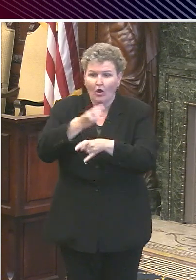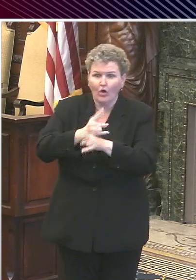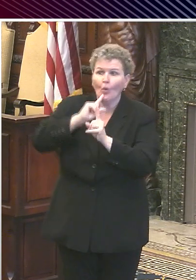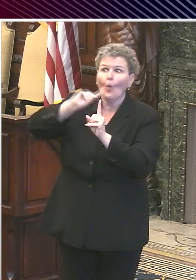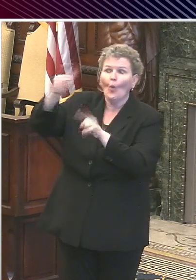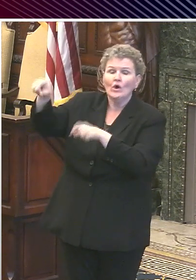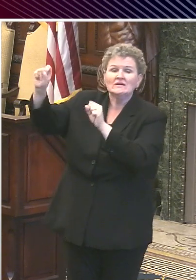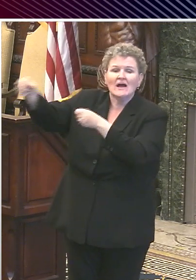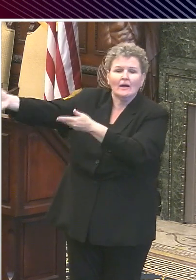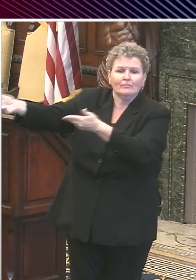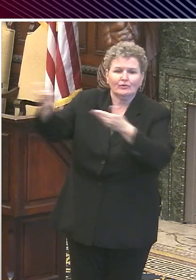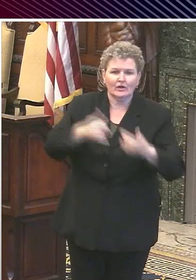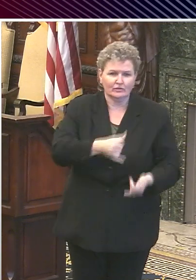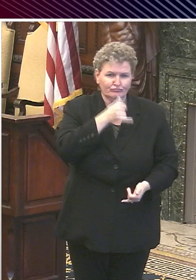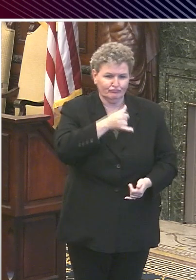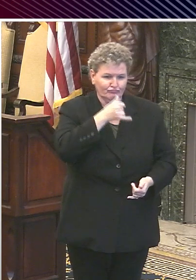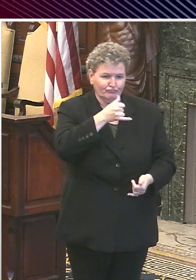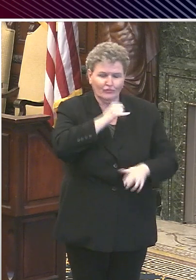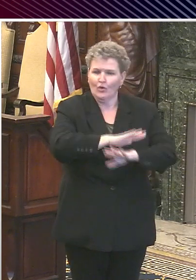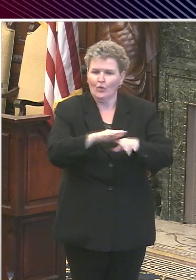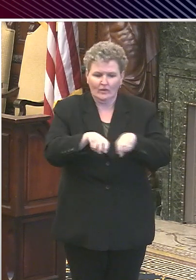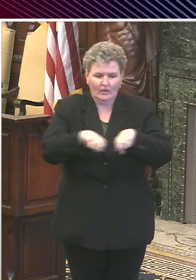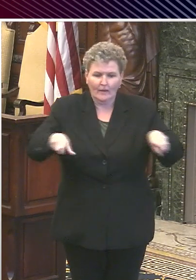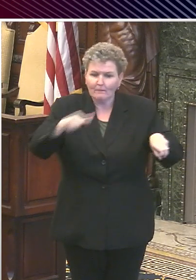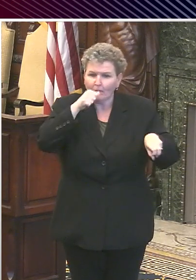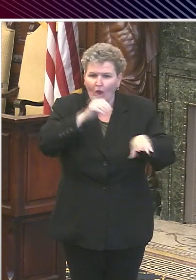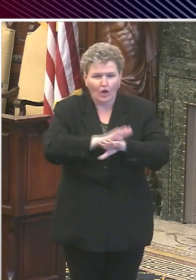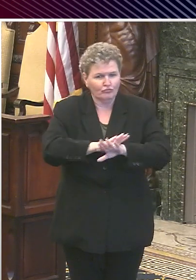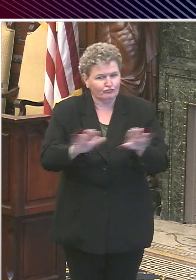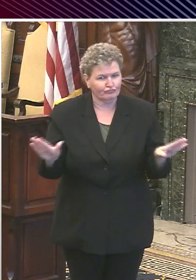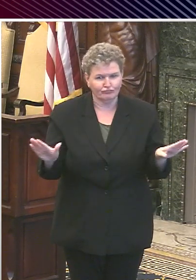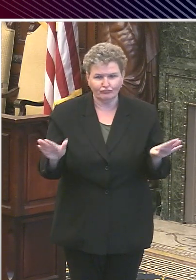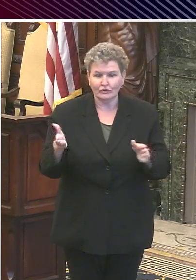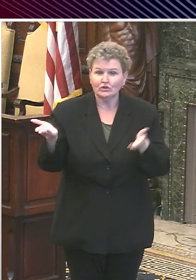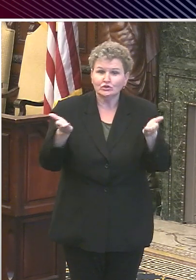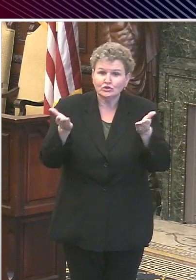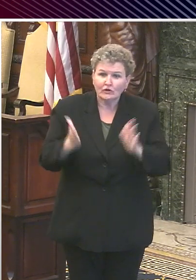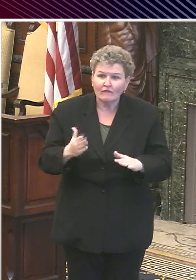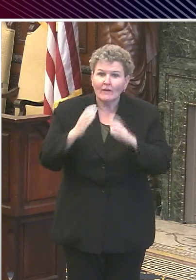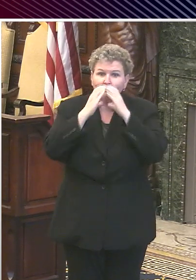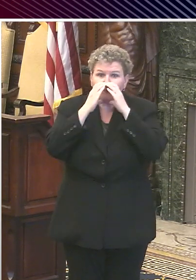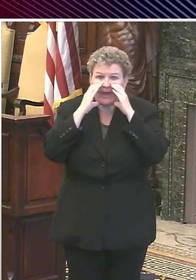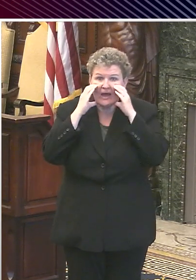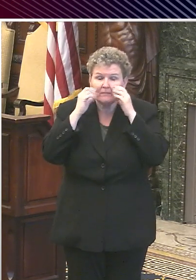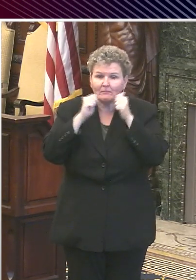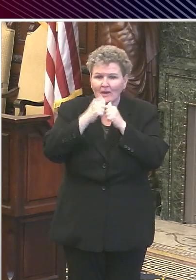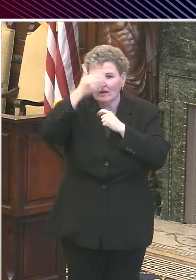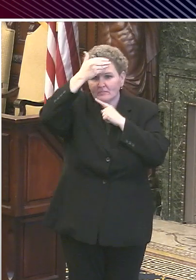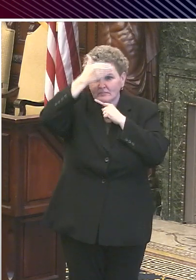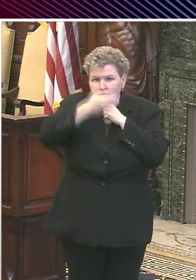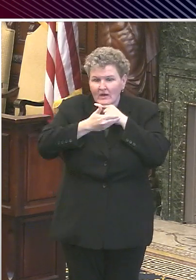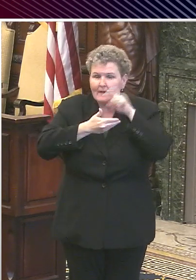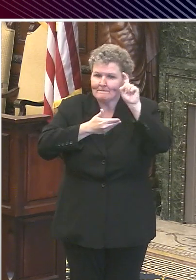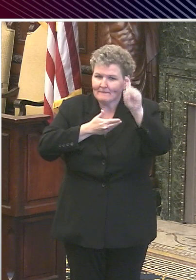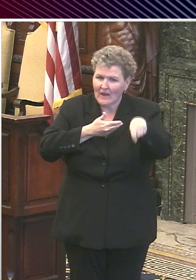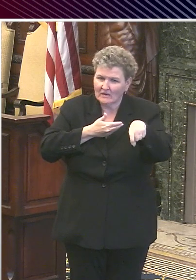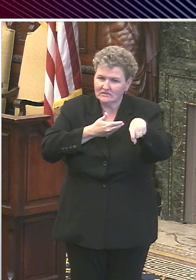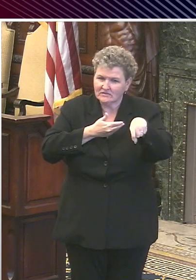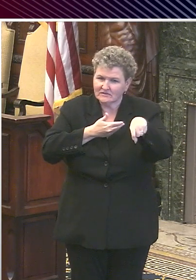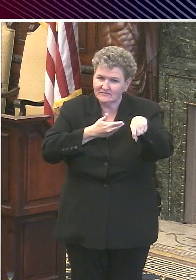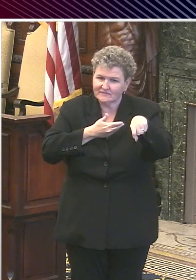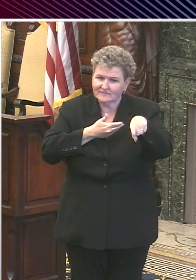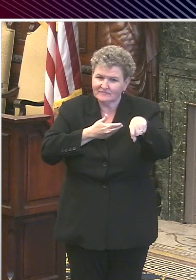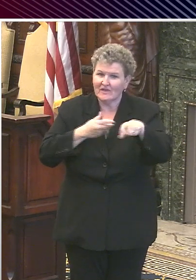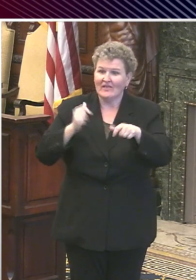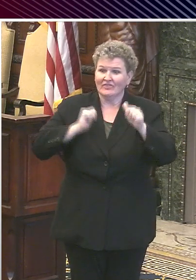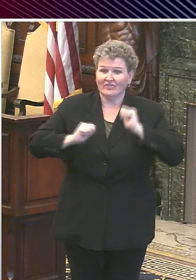masks as well as face shields. The theaters, there's a limit to 25 people inside, and there's no food or drink allowed to be served. Now,